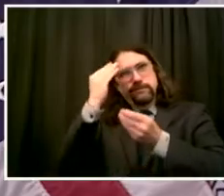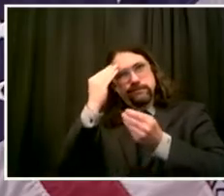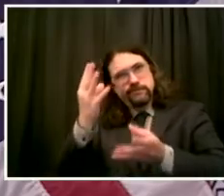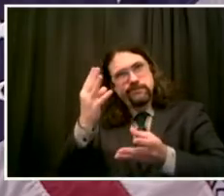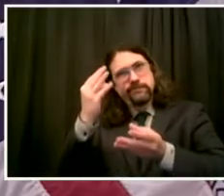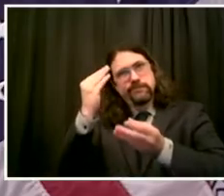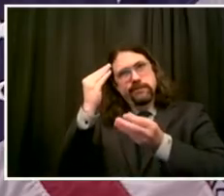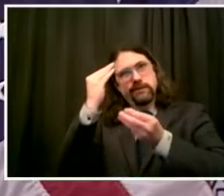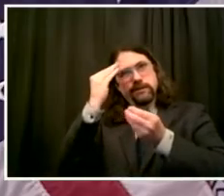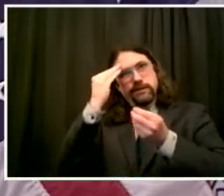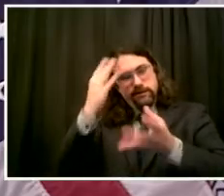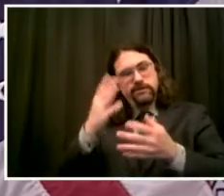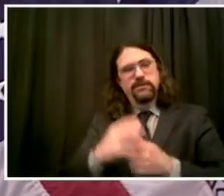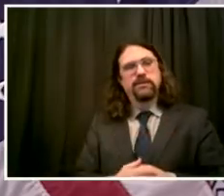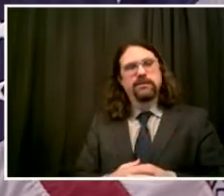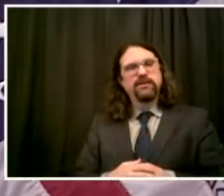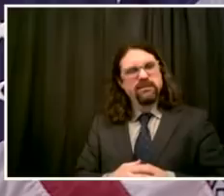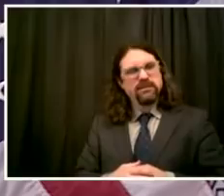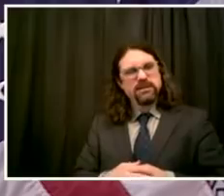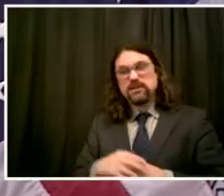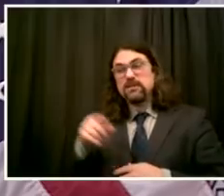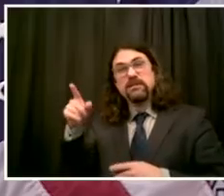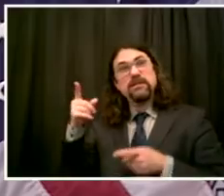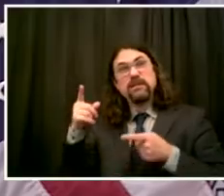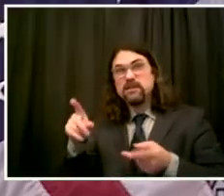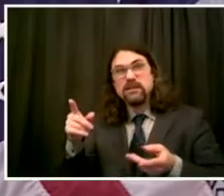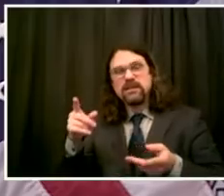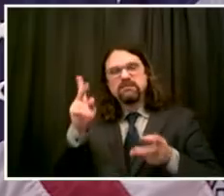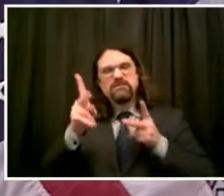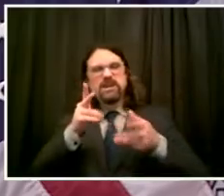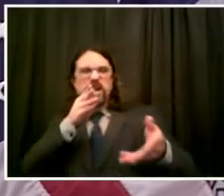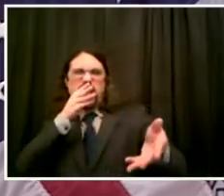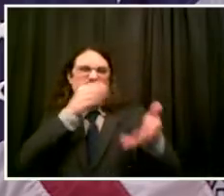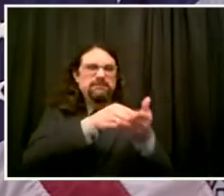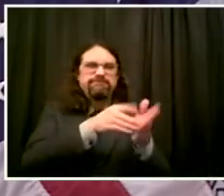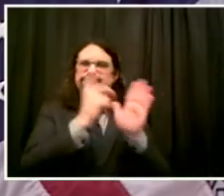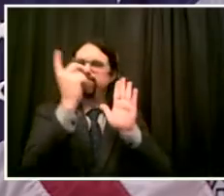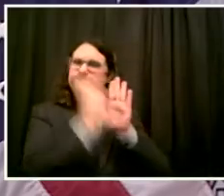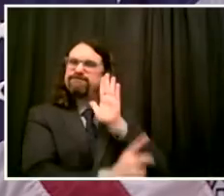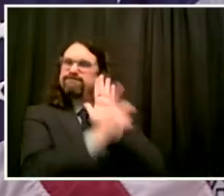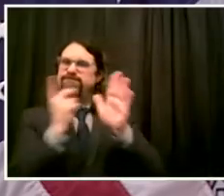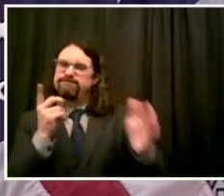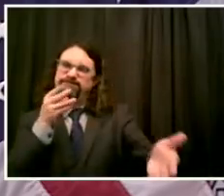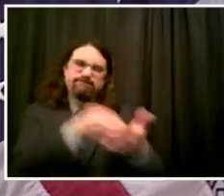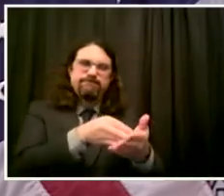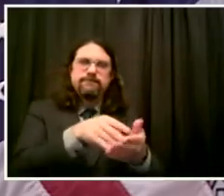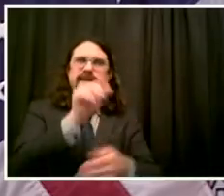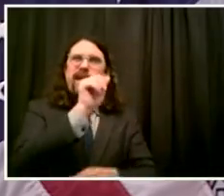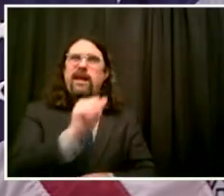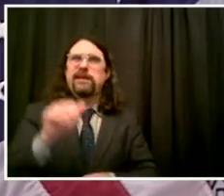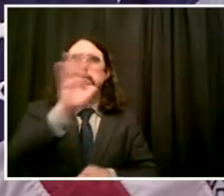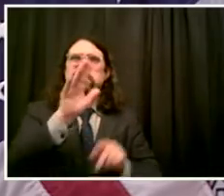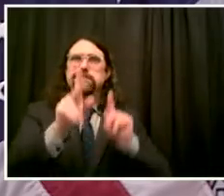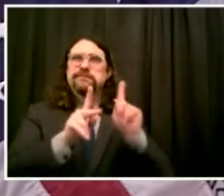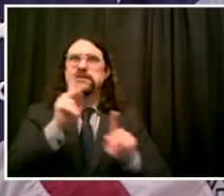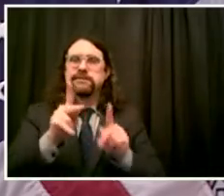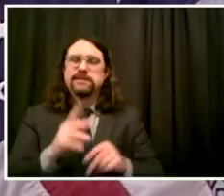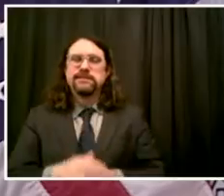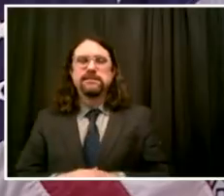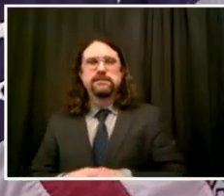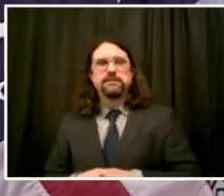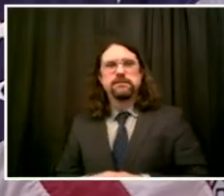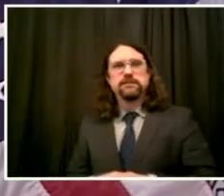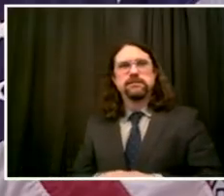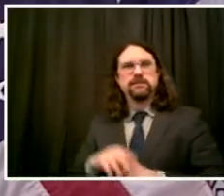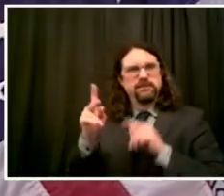the coronavirus crisis. We don't accept bias in New York City. We don't accept hate in any form. Any act of